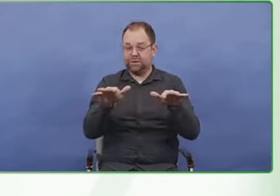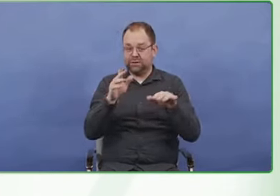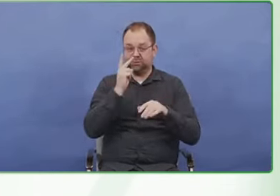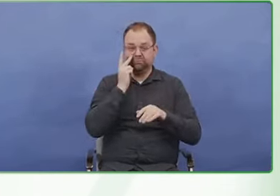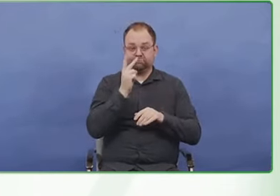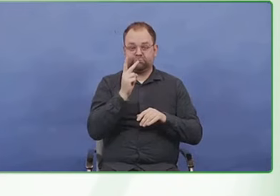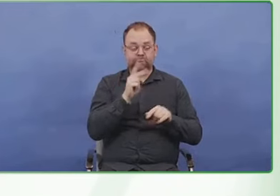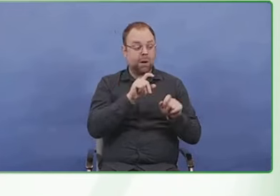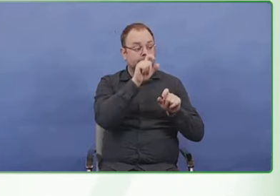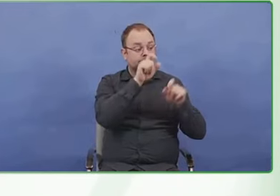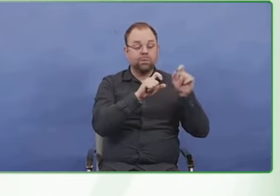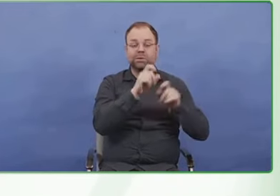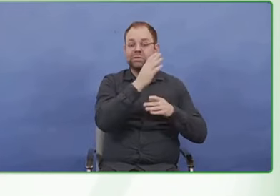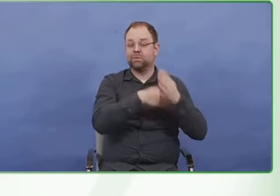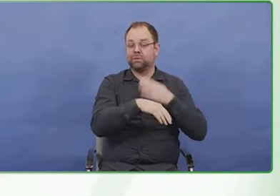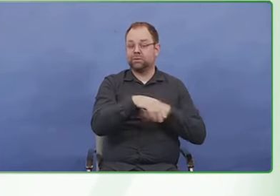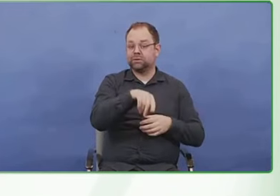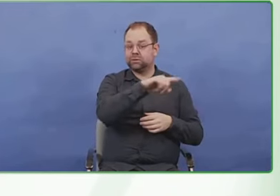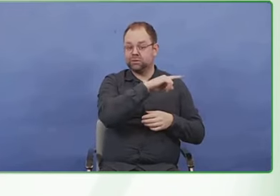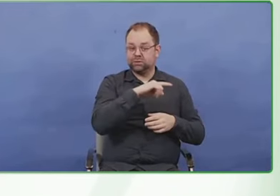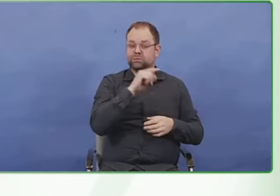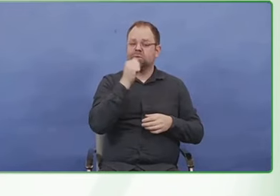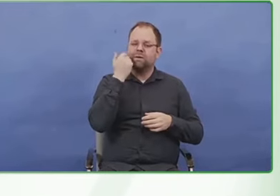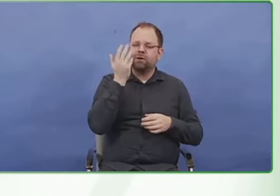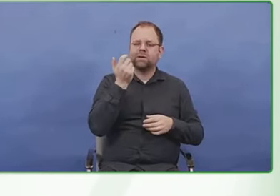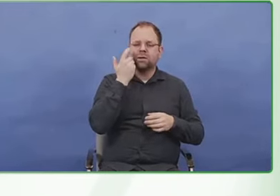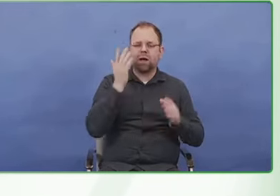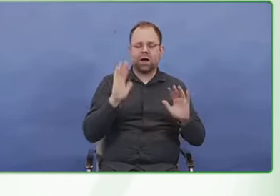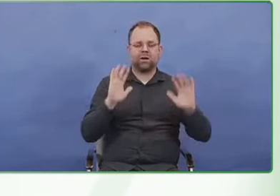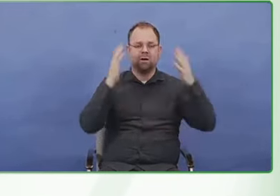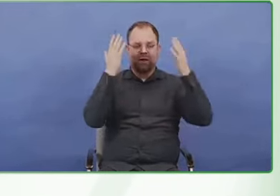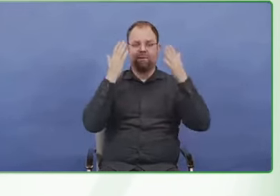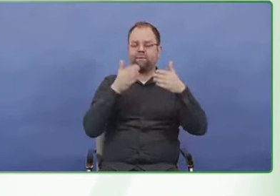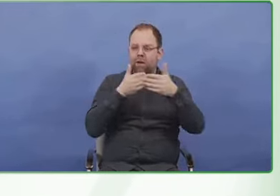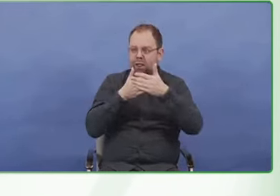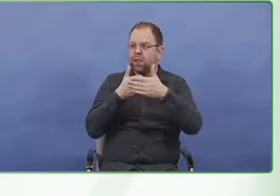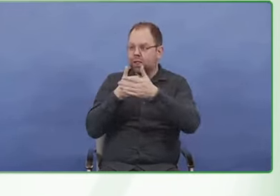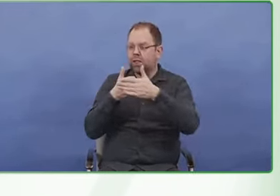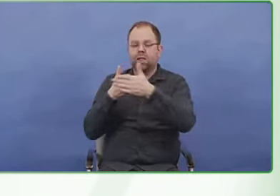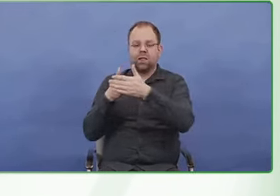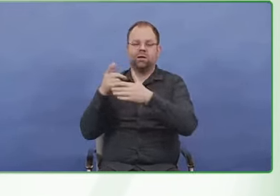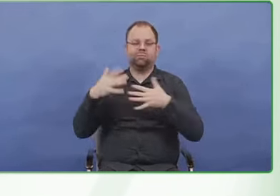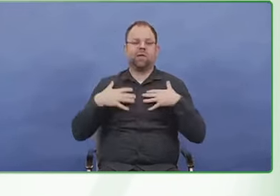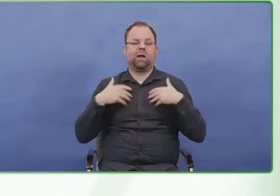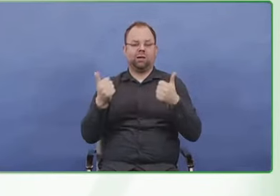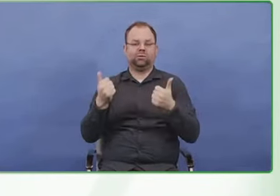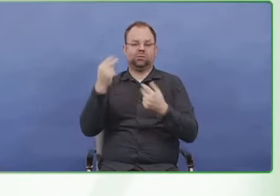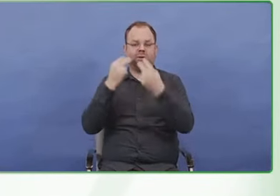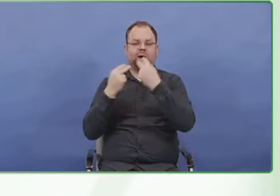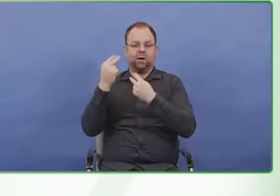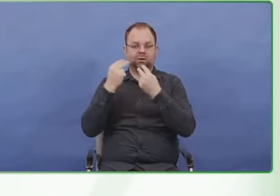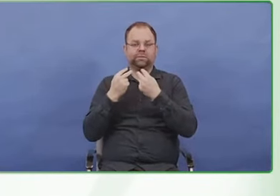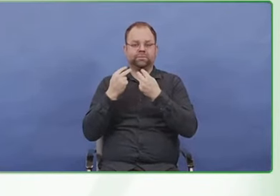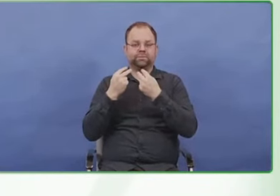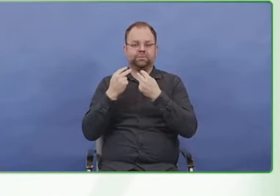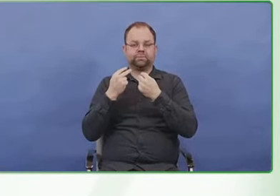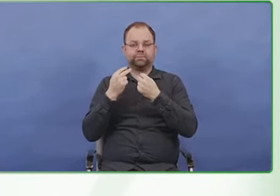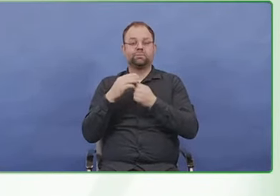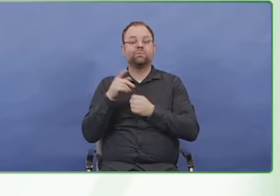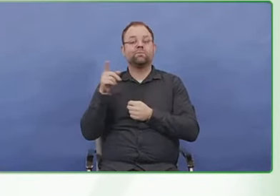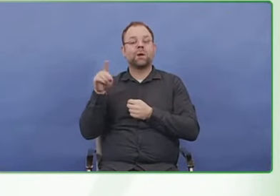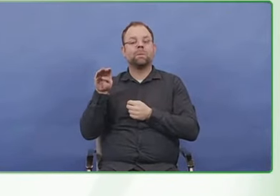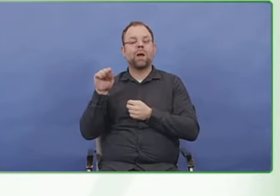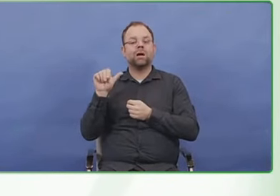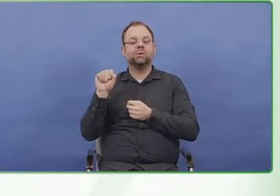well. And also that only half of persons with disabilities can afford healthcare. So affordability in relation to healthcare more